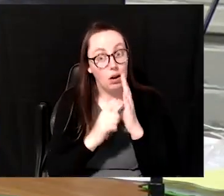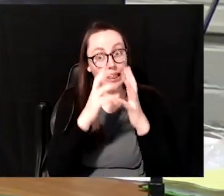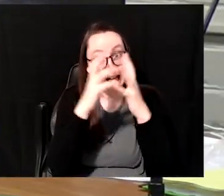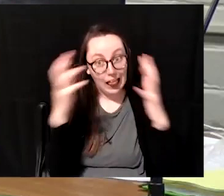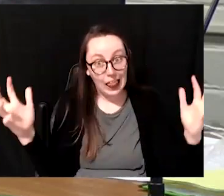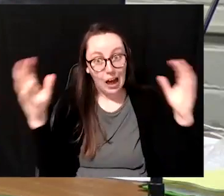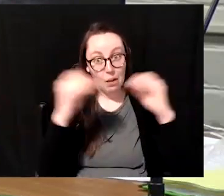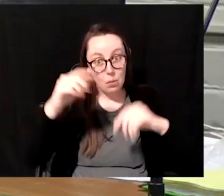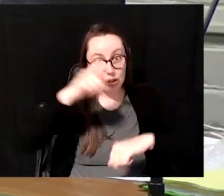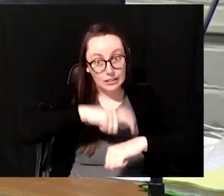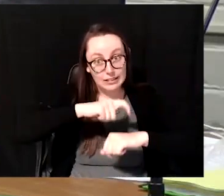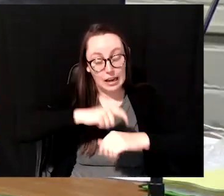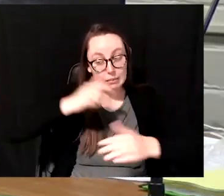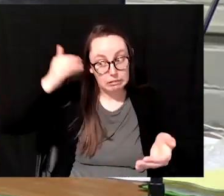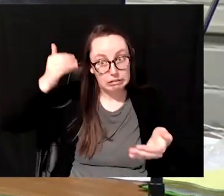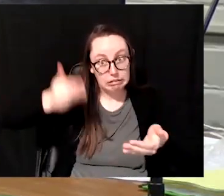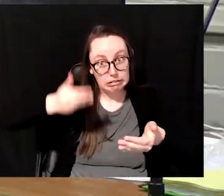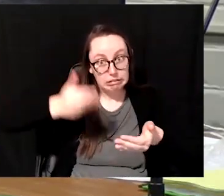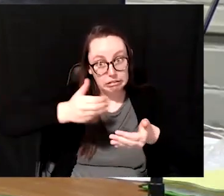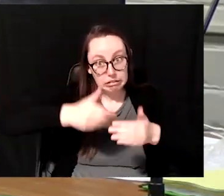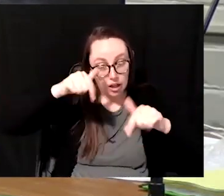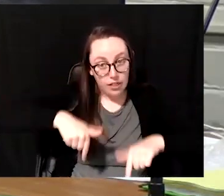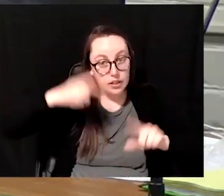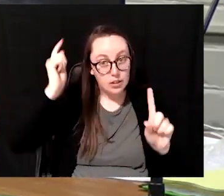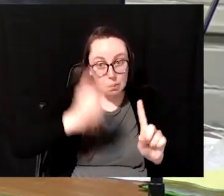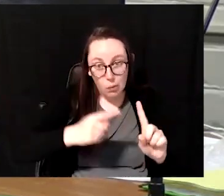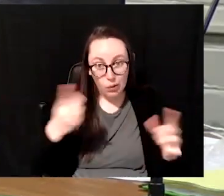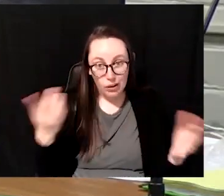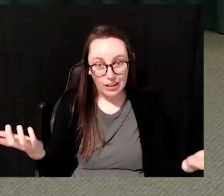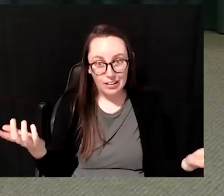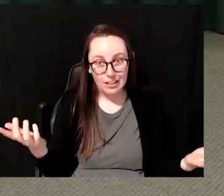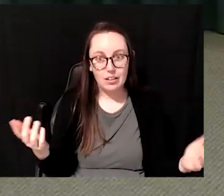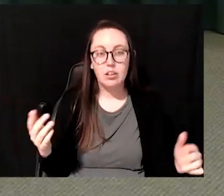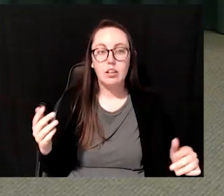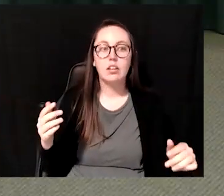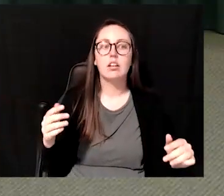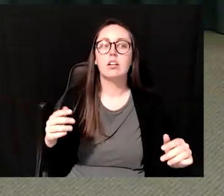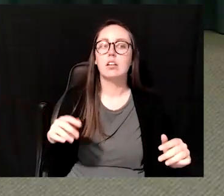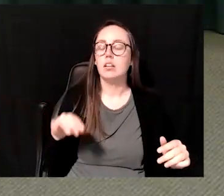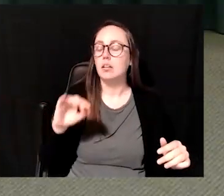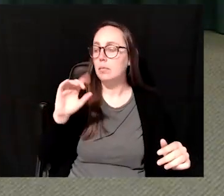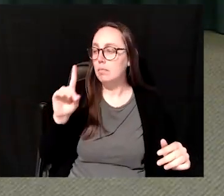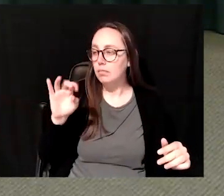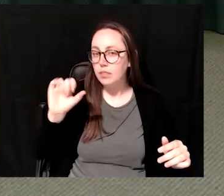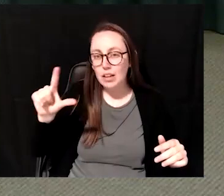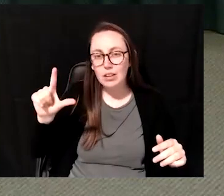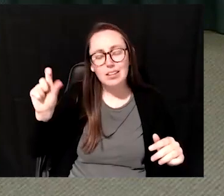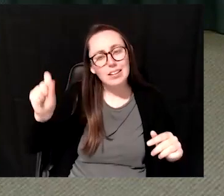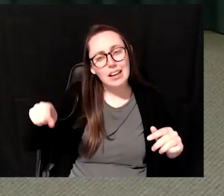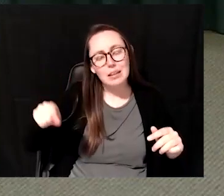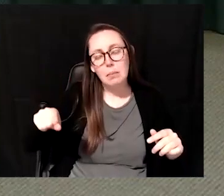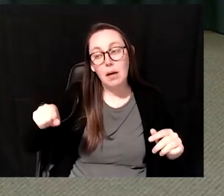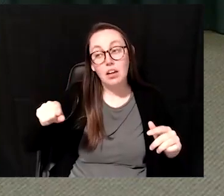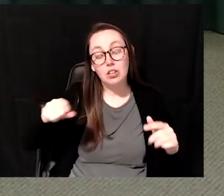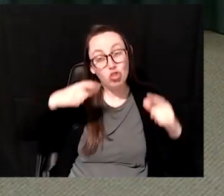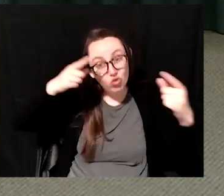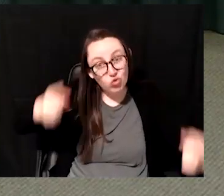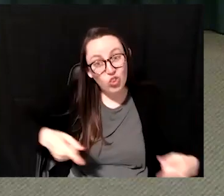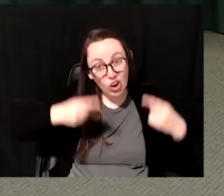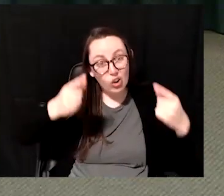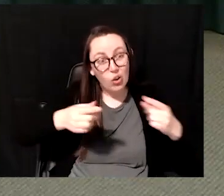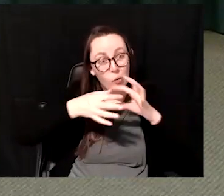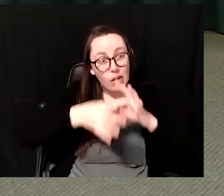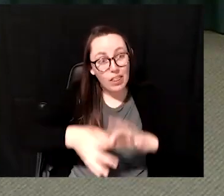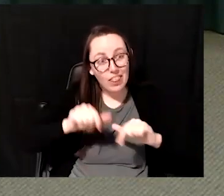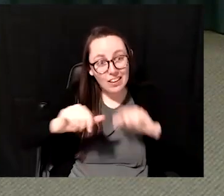Port uh that's okay you know the trouble with this conversation is there's not this conversation just give me a second